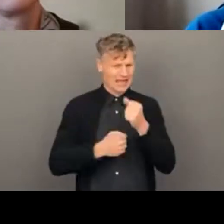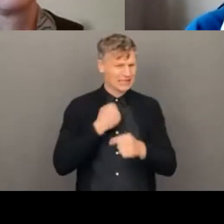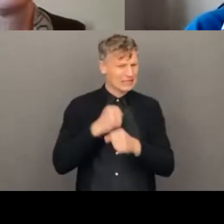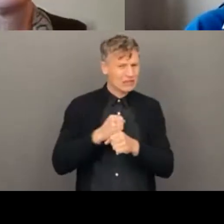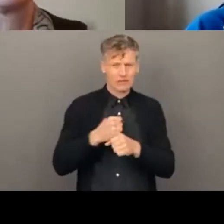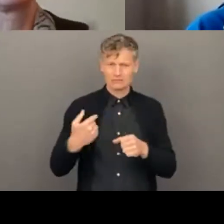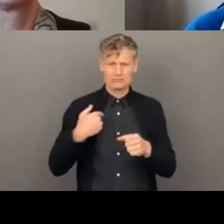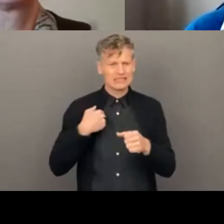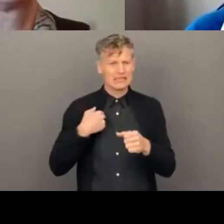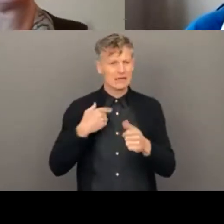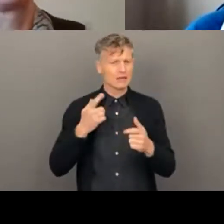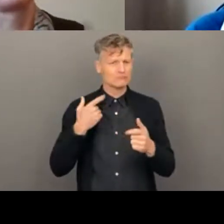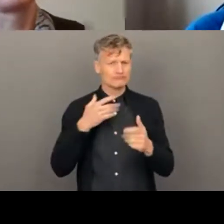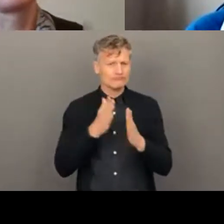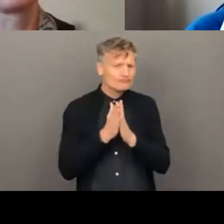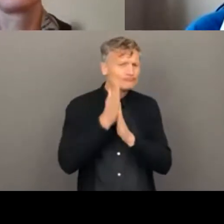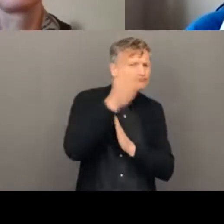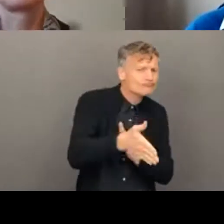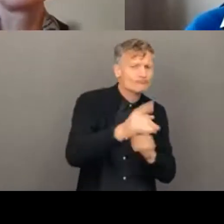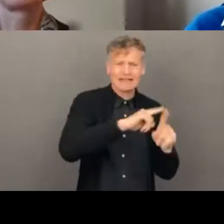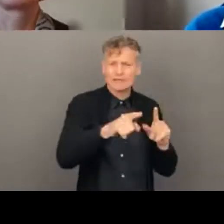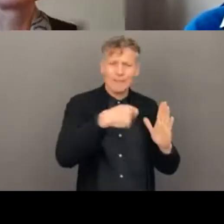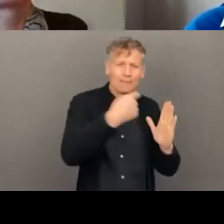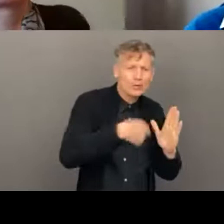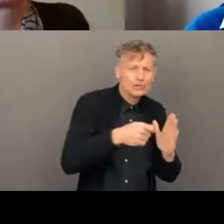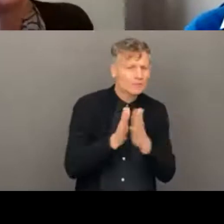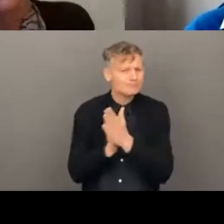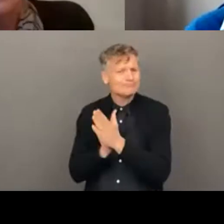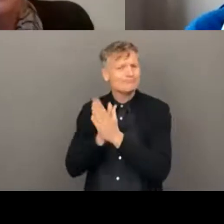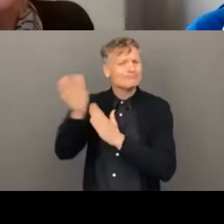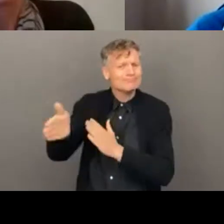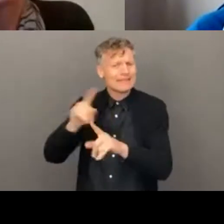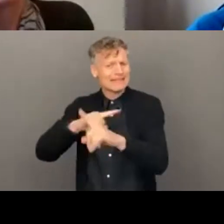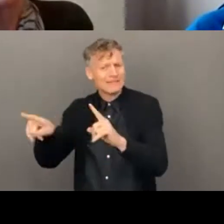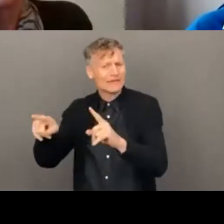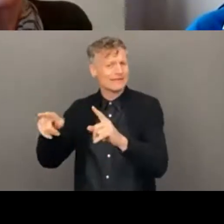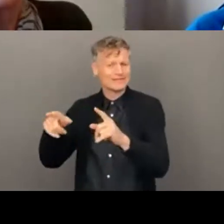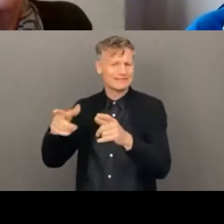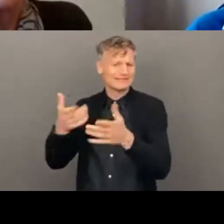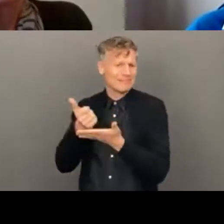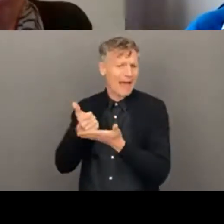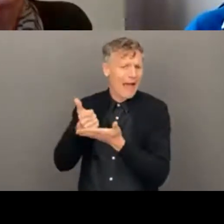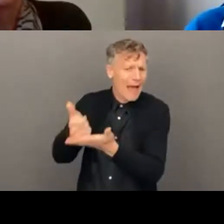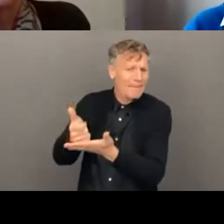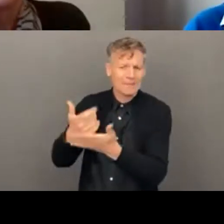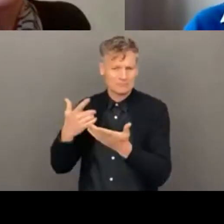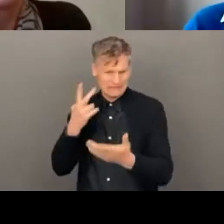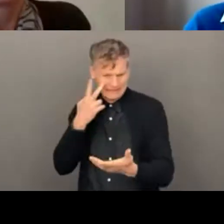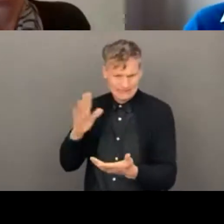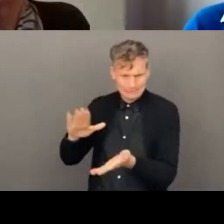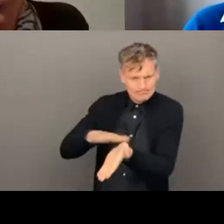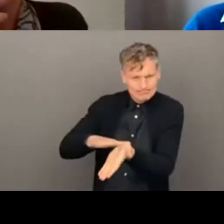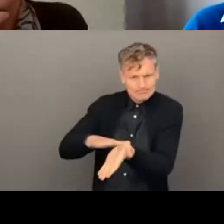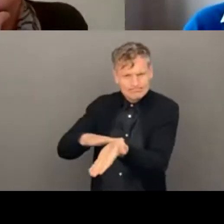humanitarian settings or supporting projects that were built on community participation. But I'm well